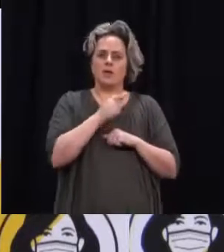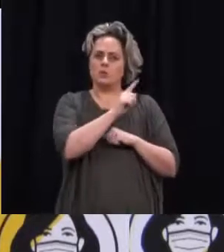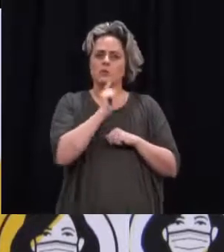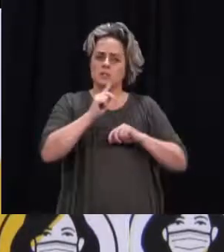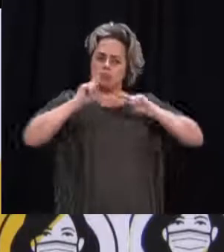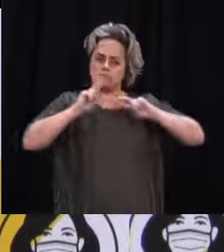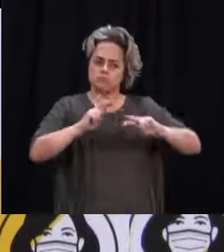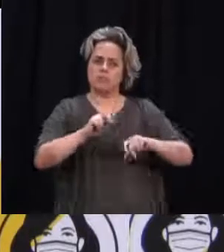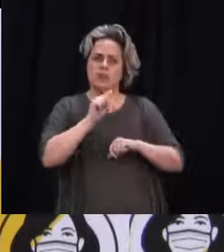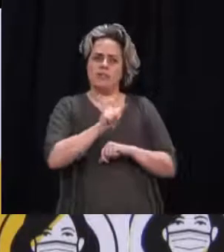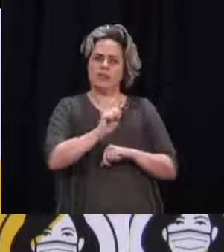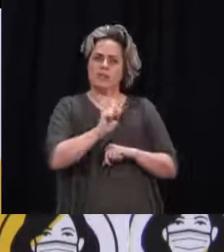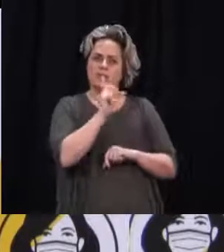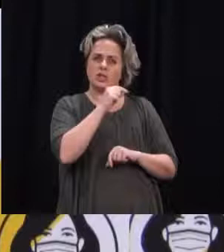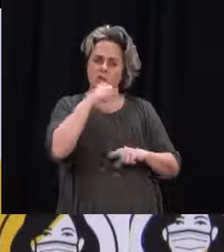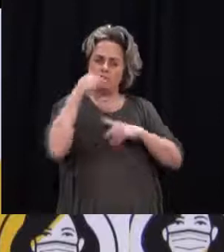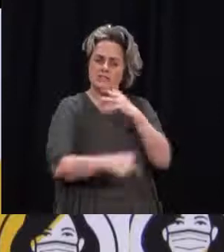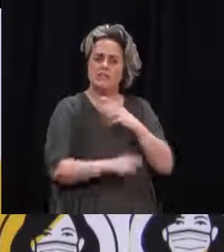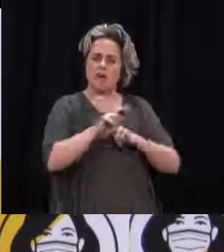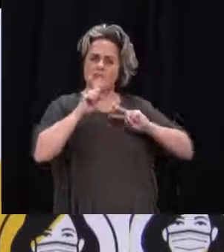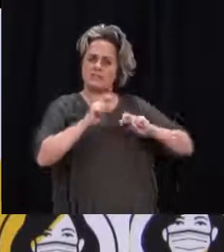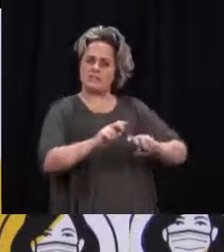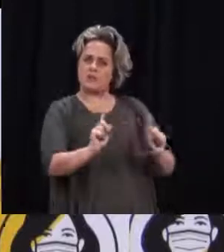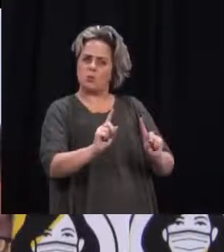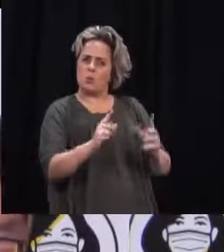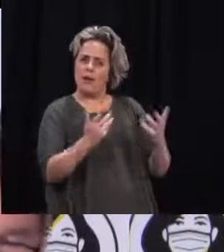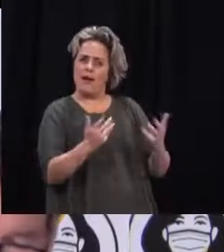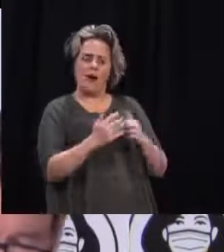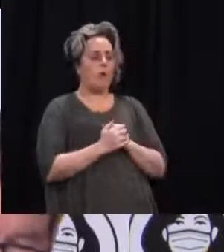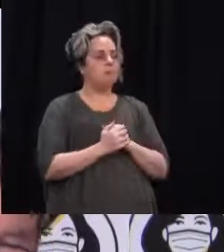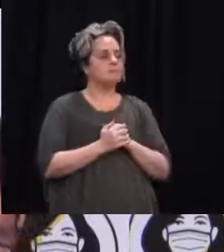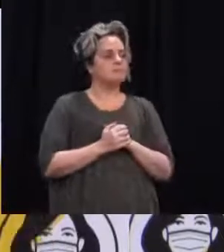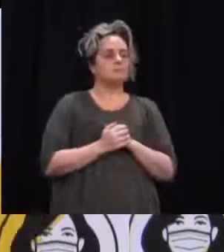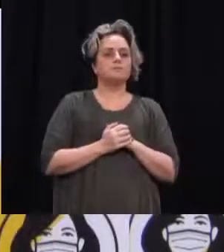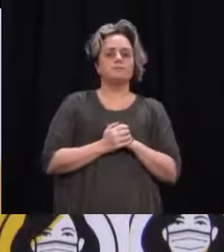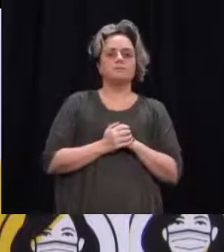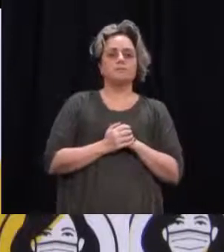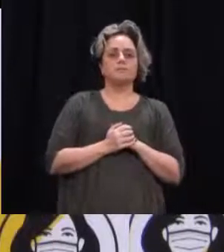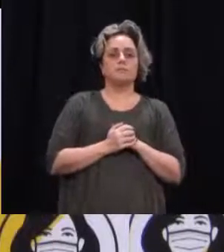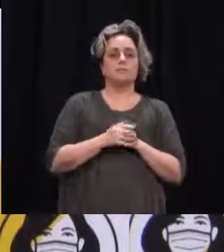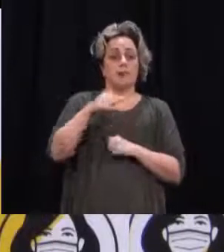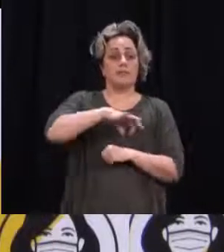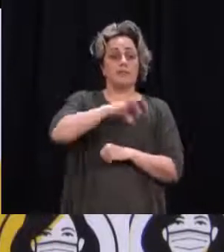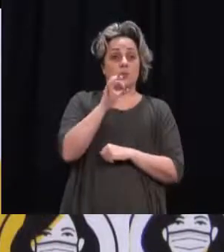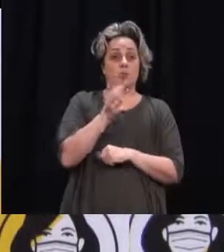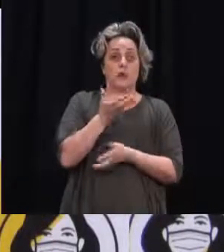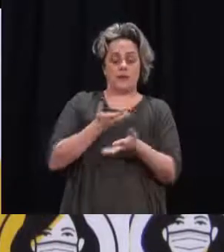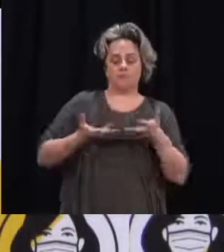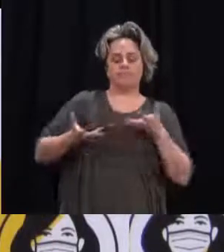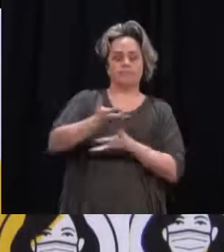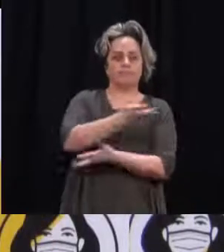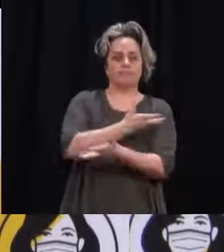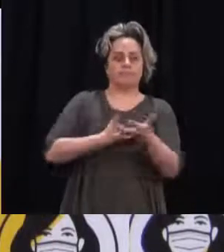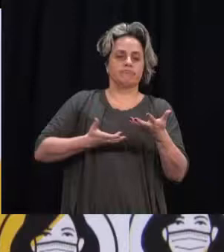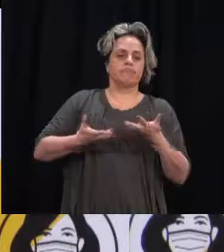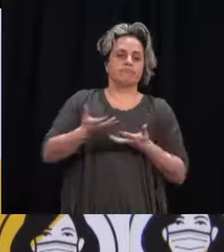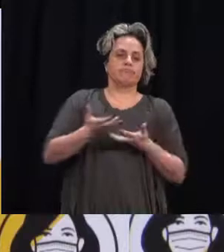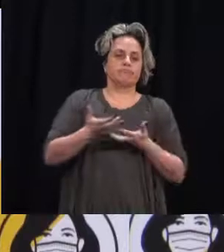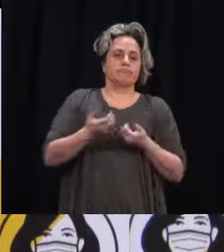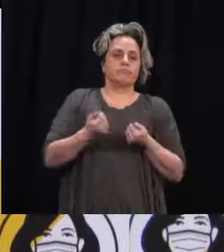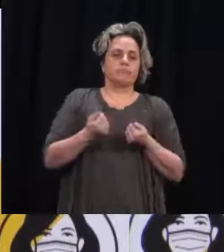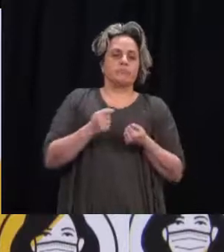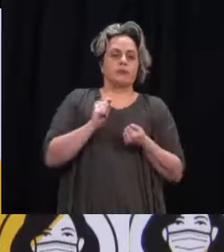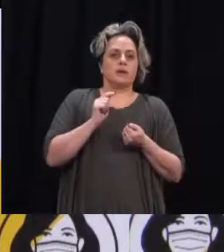you're investigating? Well, one comment I would make is from our discussion this morning, and I just want to emphasise, the